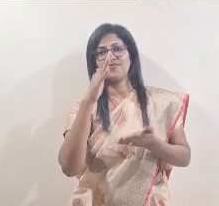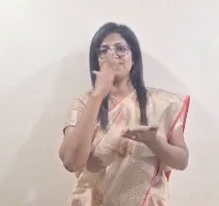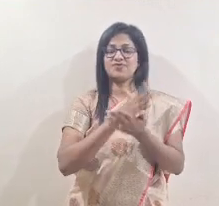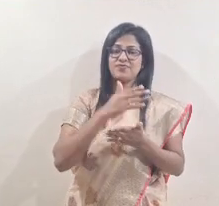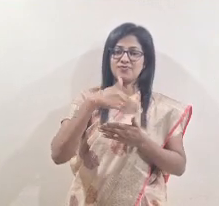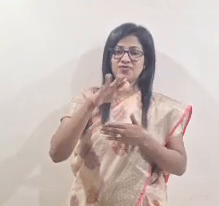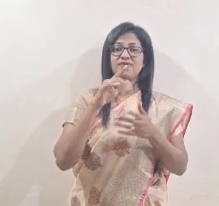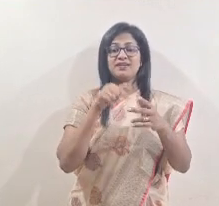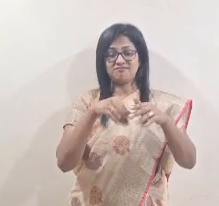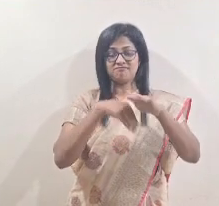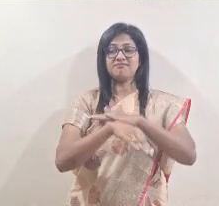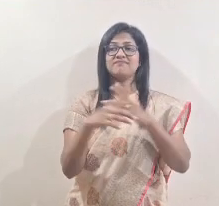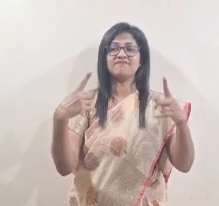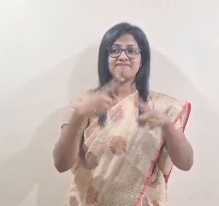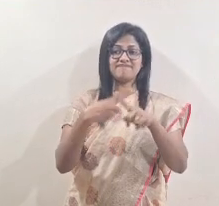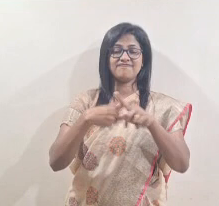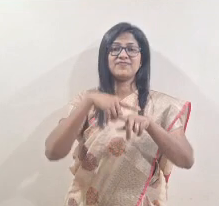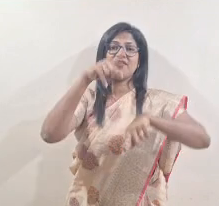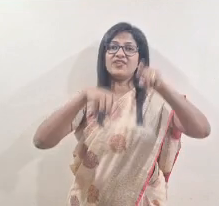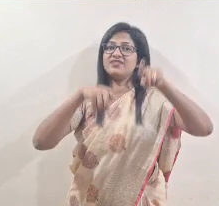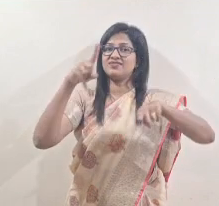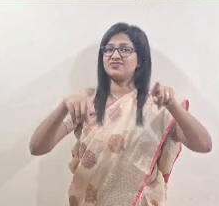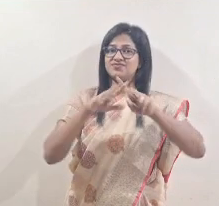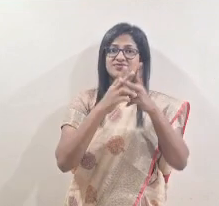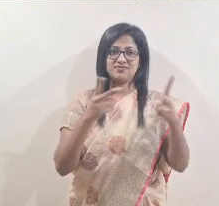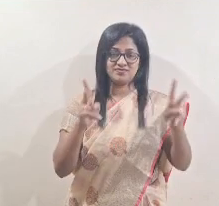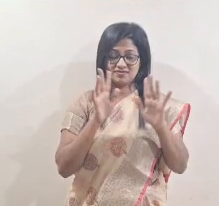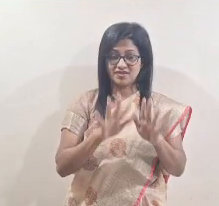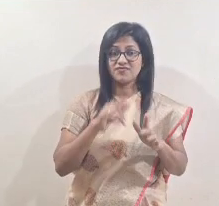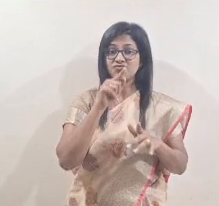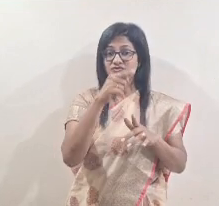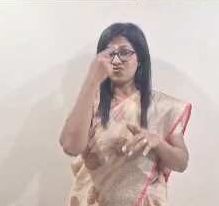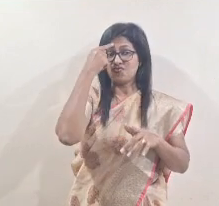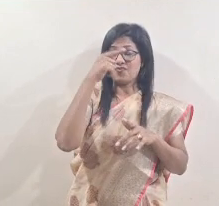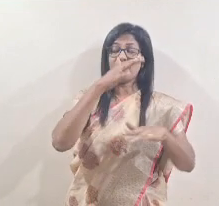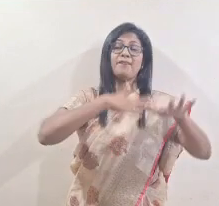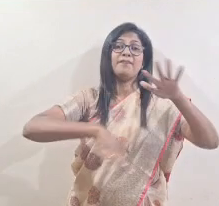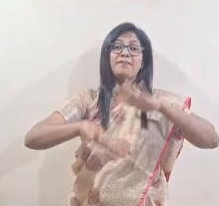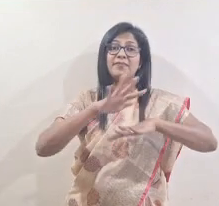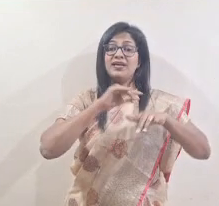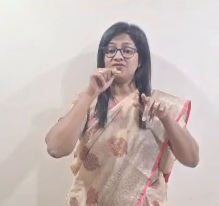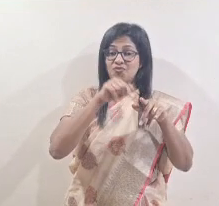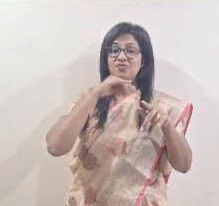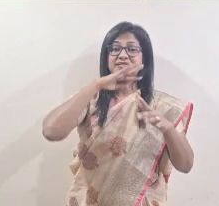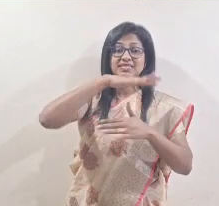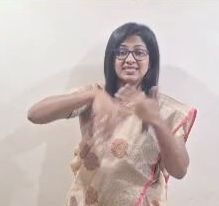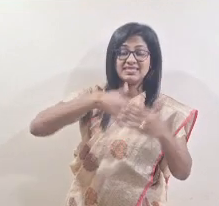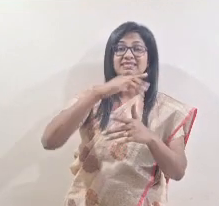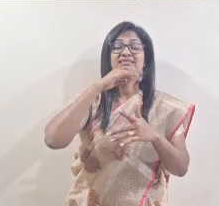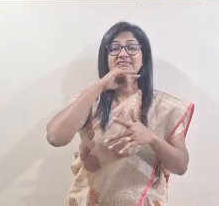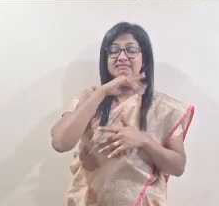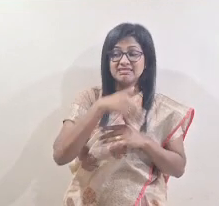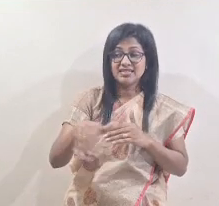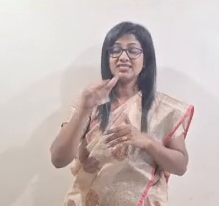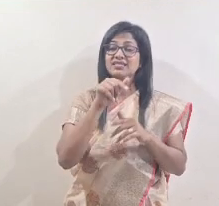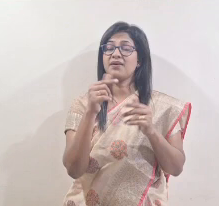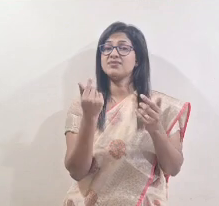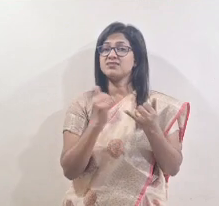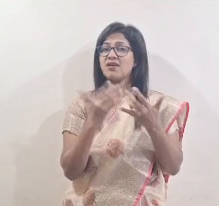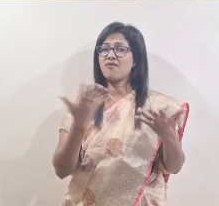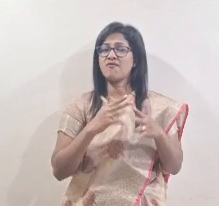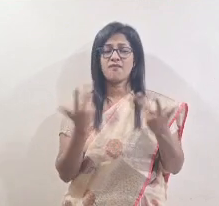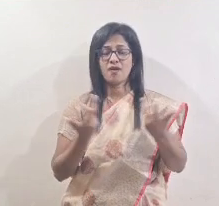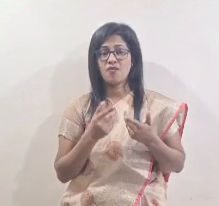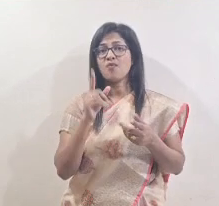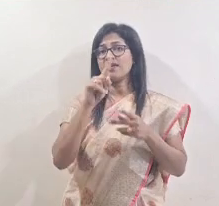has temporal variations. Yes, sir. And how do you plan to cater to those emissions spatially? Secondly,